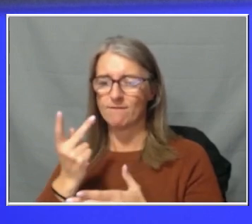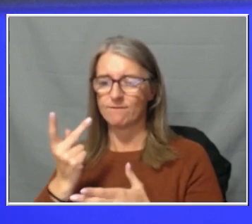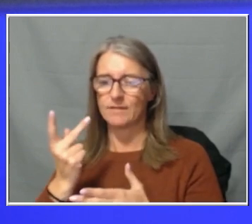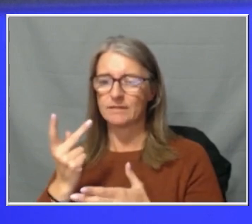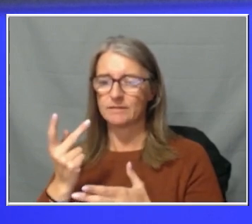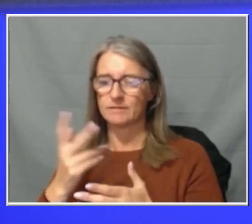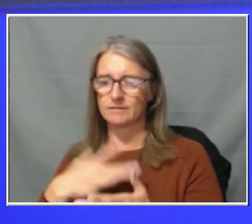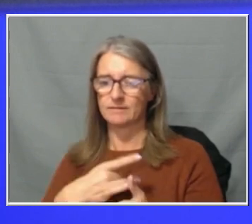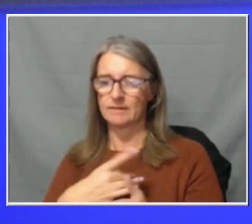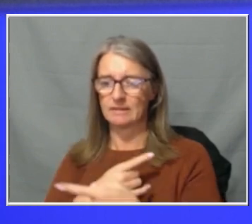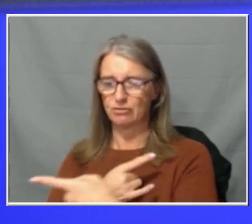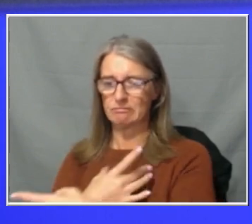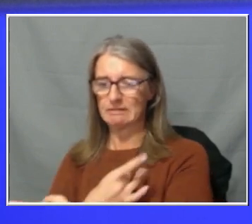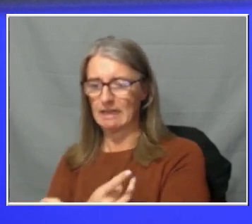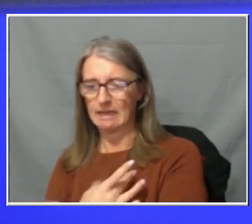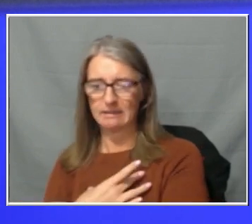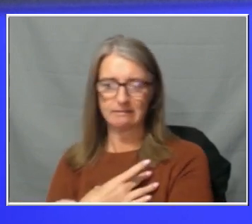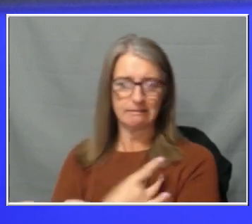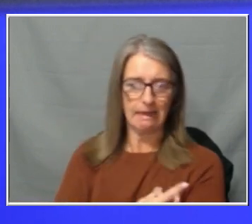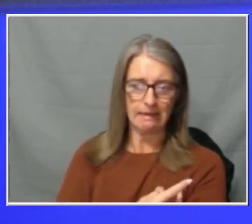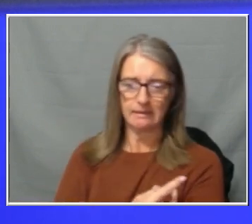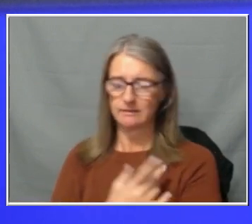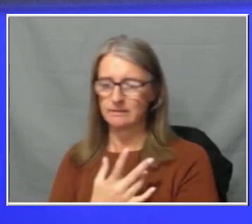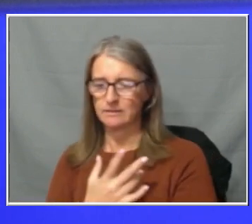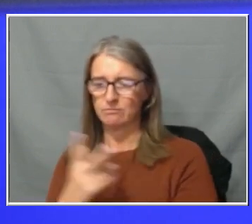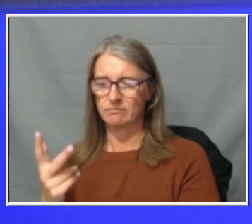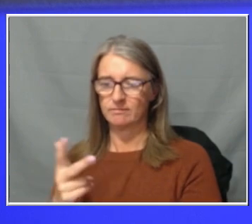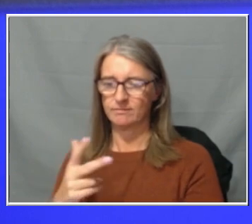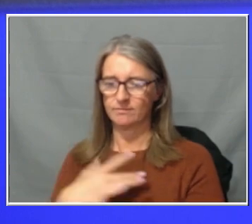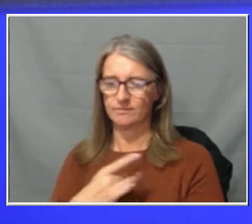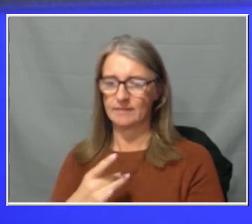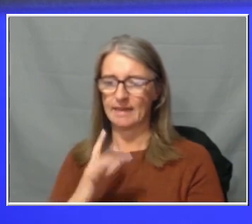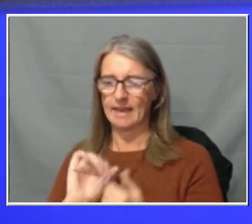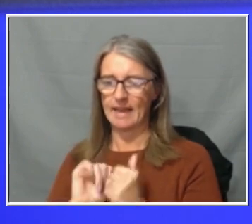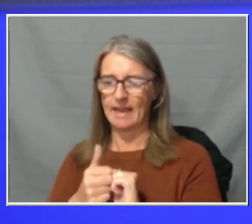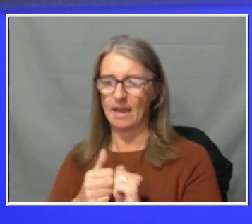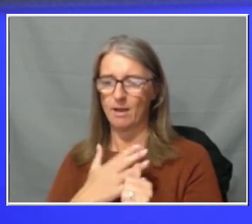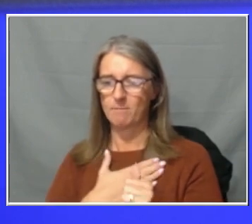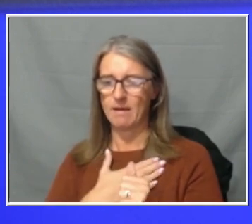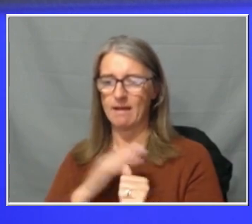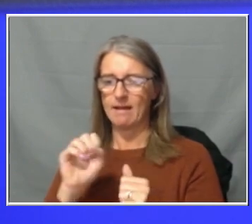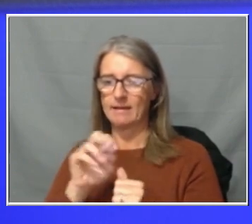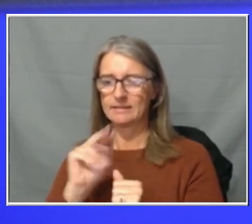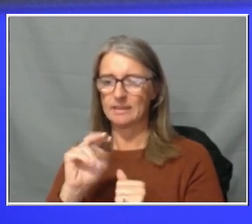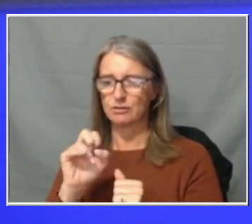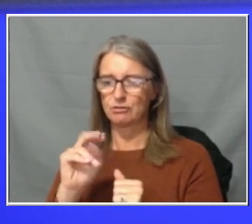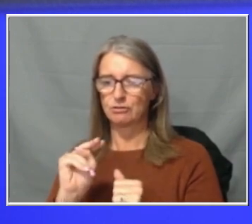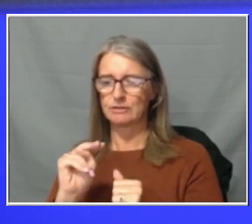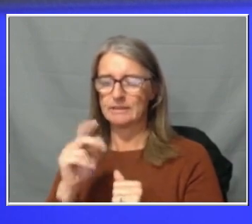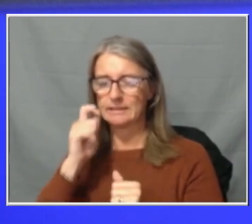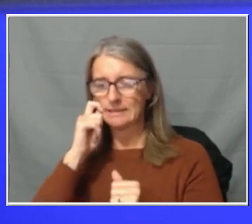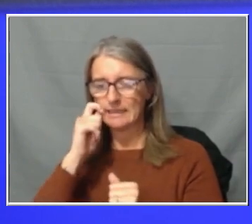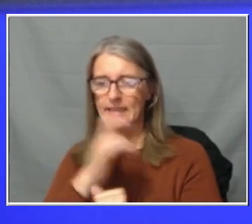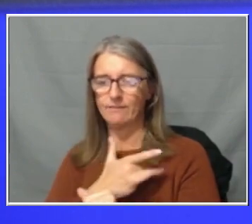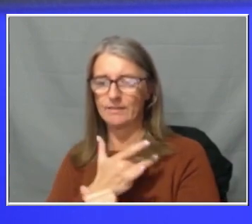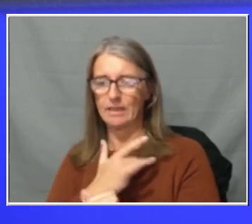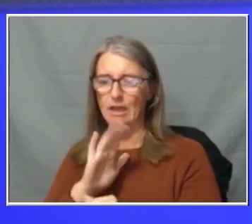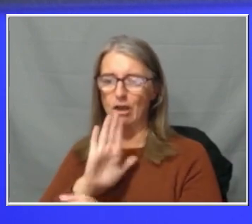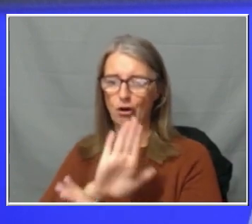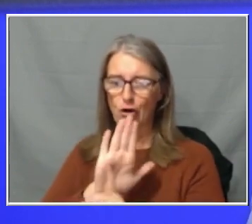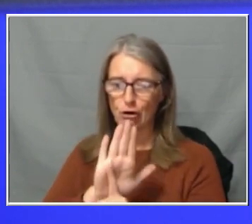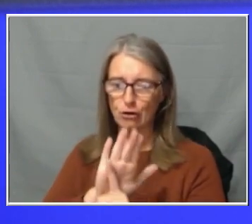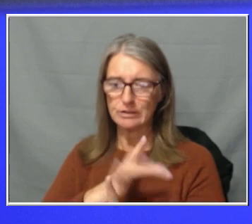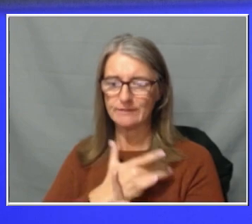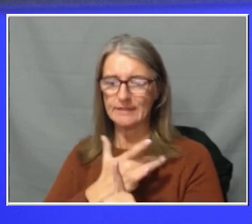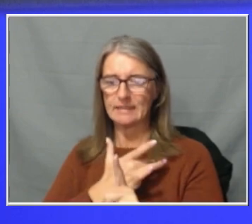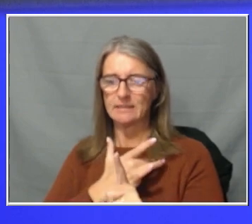that I like, she doesn't like, and vice versa, because she doesn't like how my sunscreen makes her skin feel, and I don't like how her sunscreen